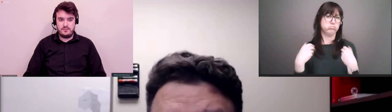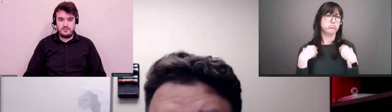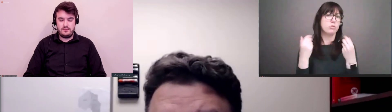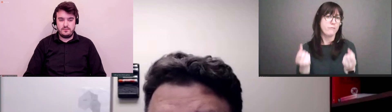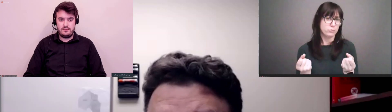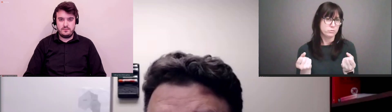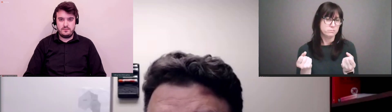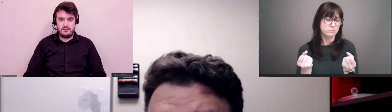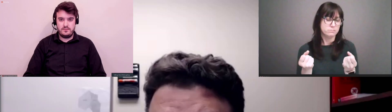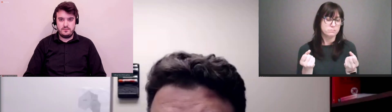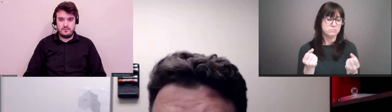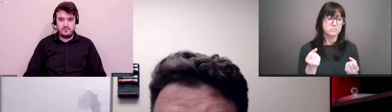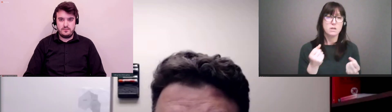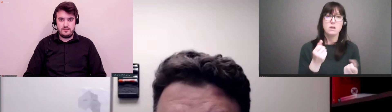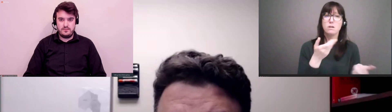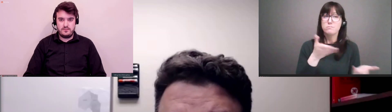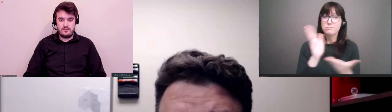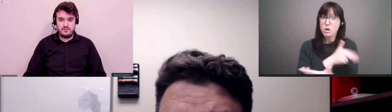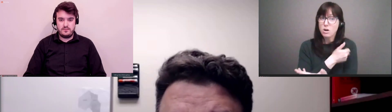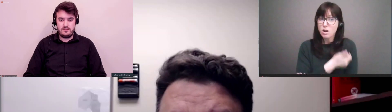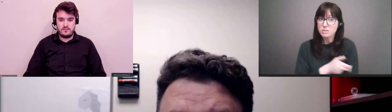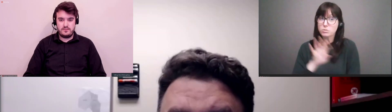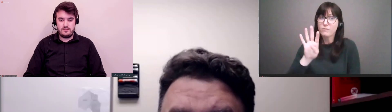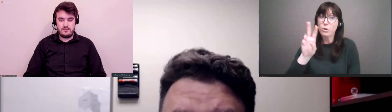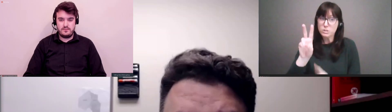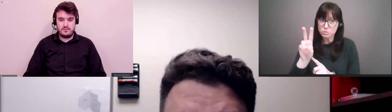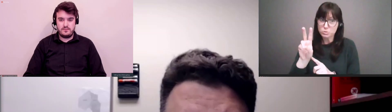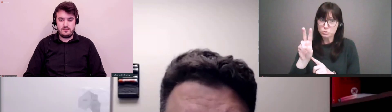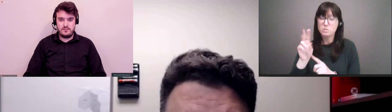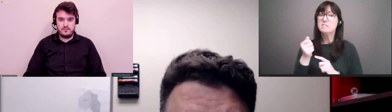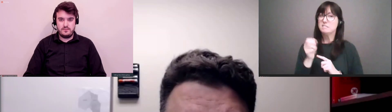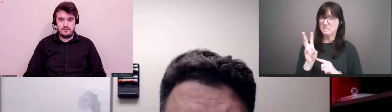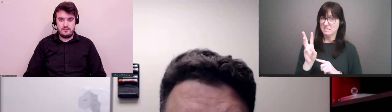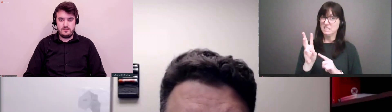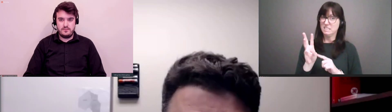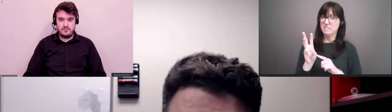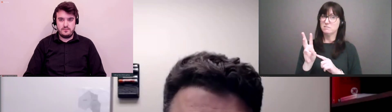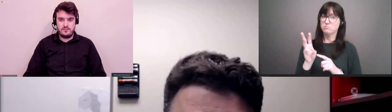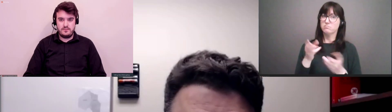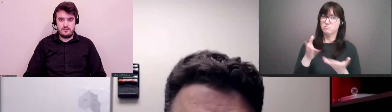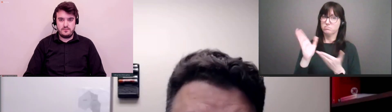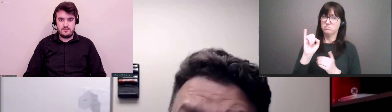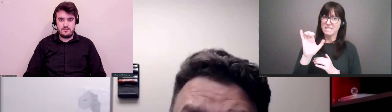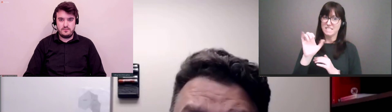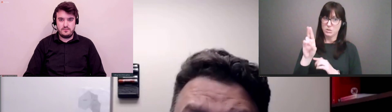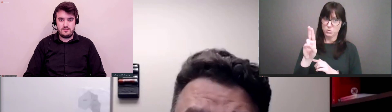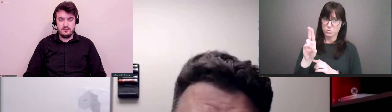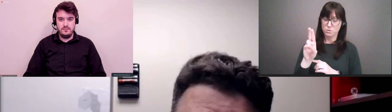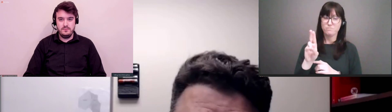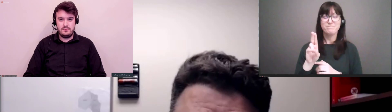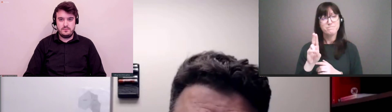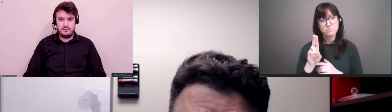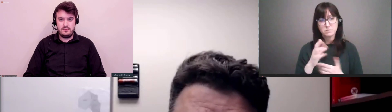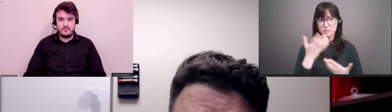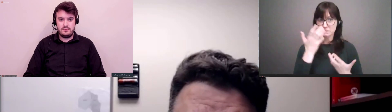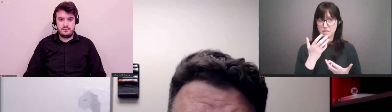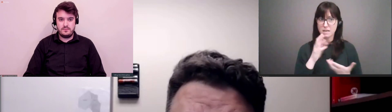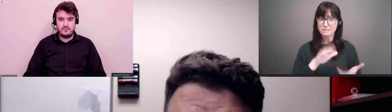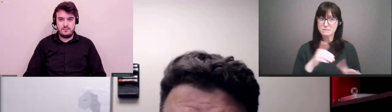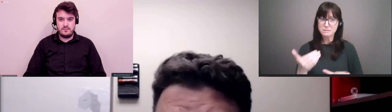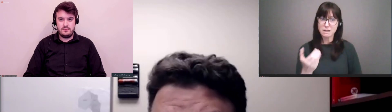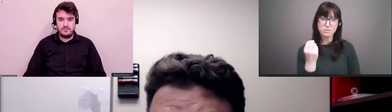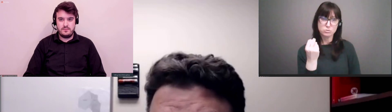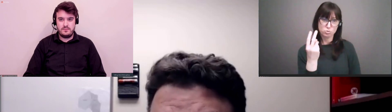currently 42 people in hospital, and 16 of them are in ICU. Sadly, 12 people have died. Of